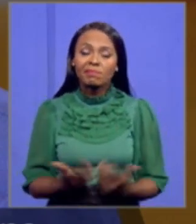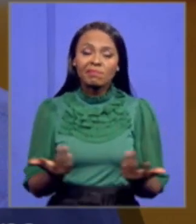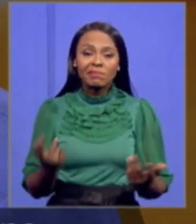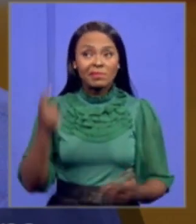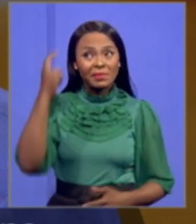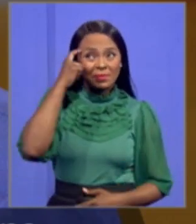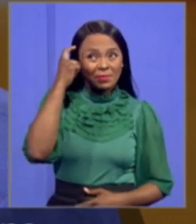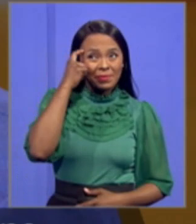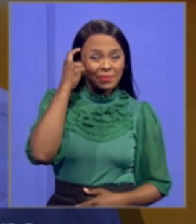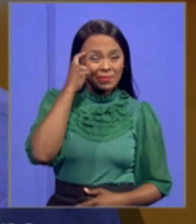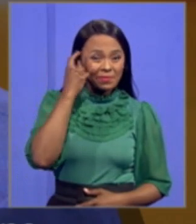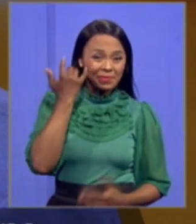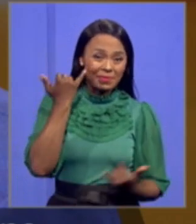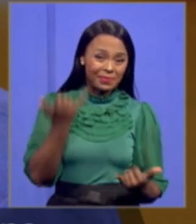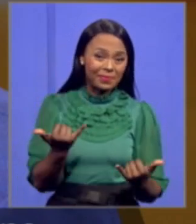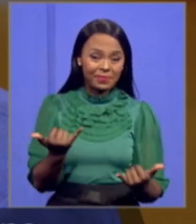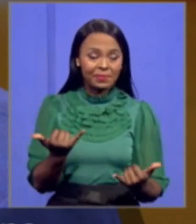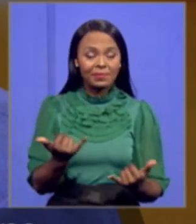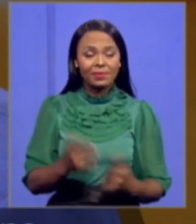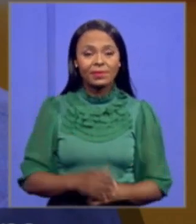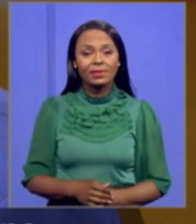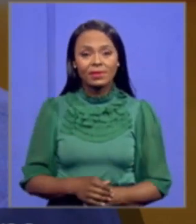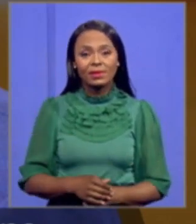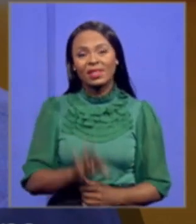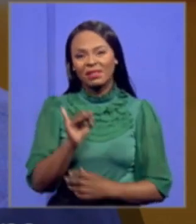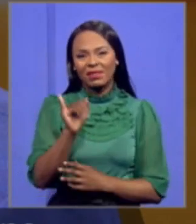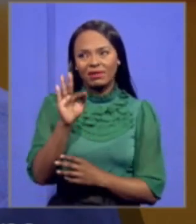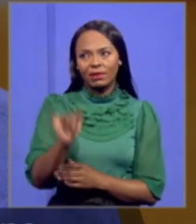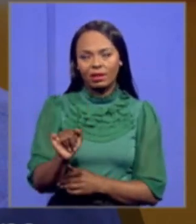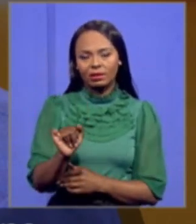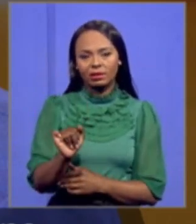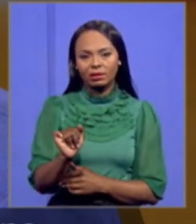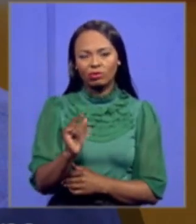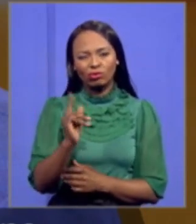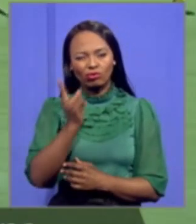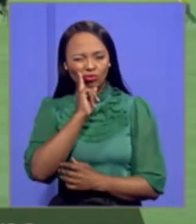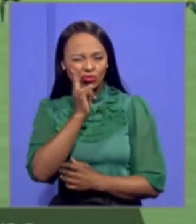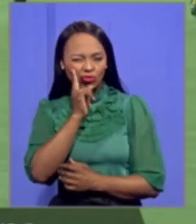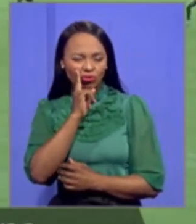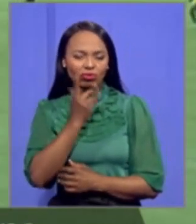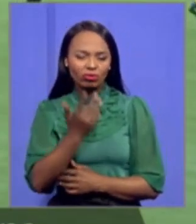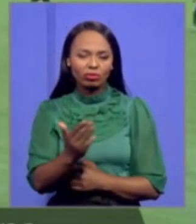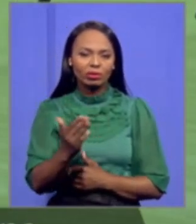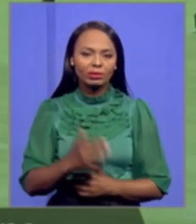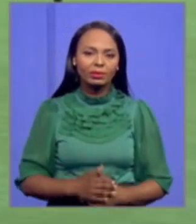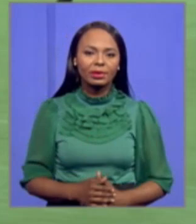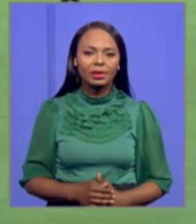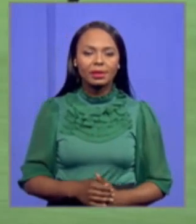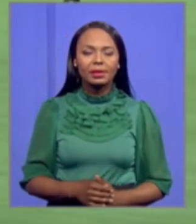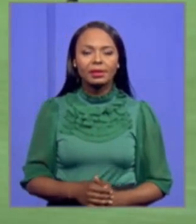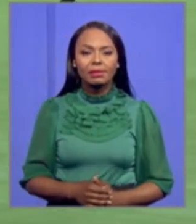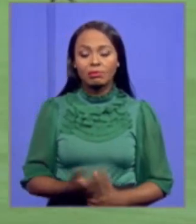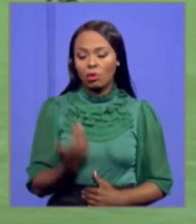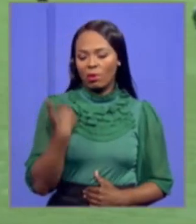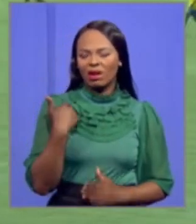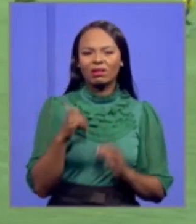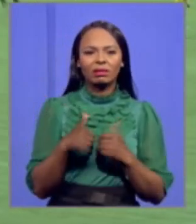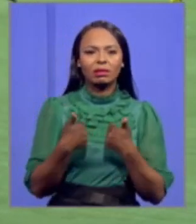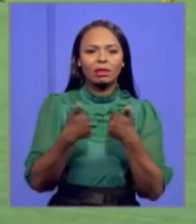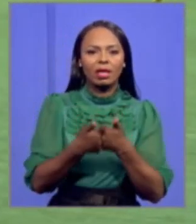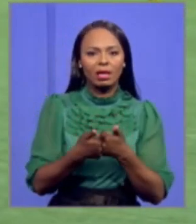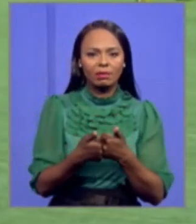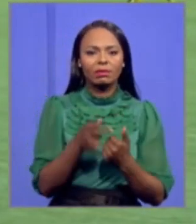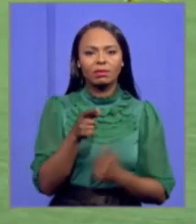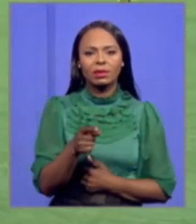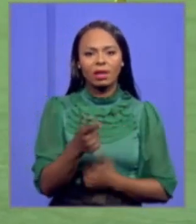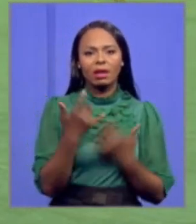CAF and FIFA has to be stricter. Papadi ya mabane ga se e